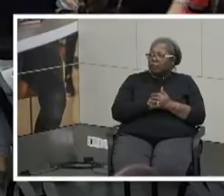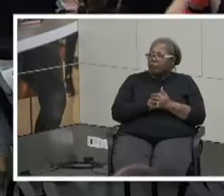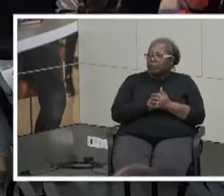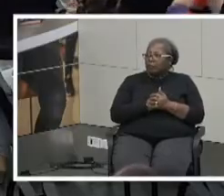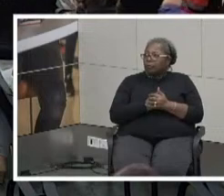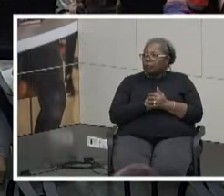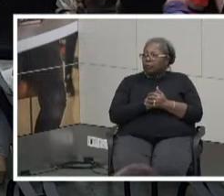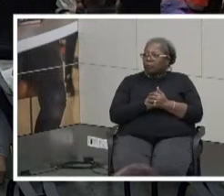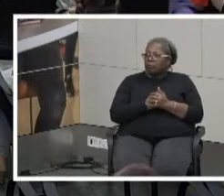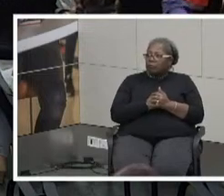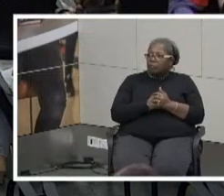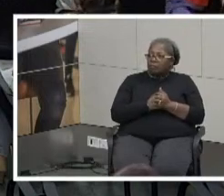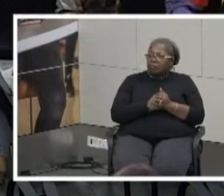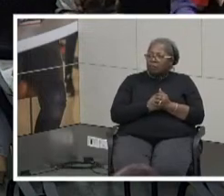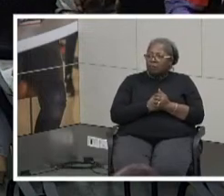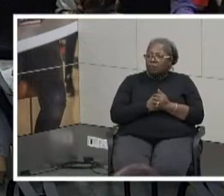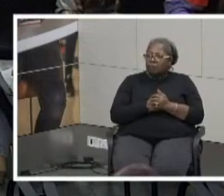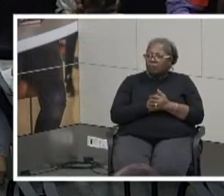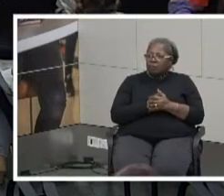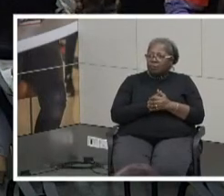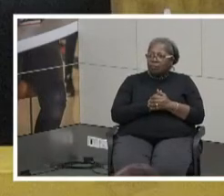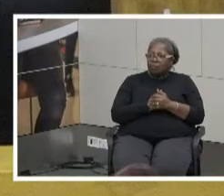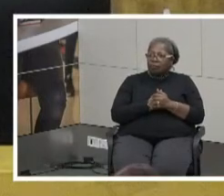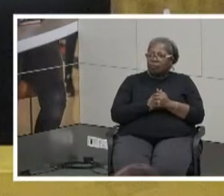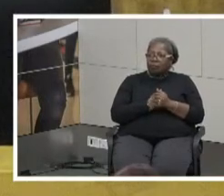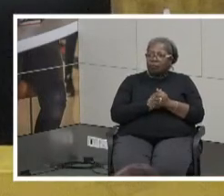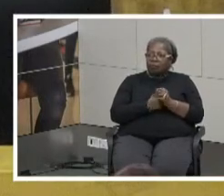thank you our next